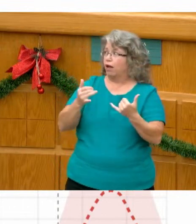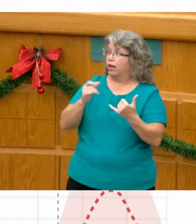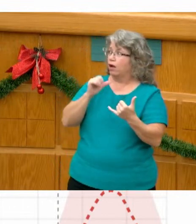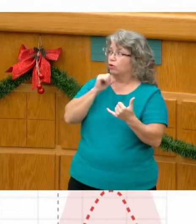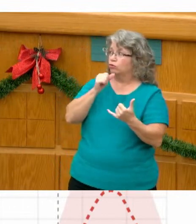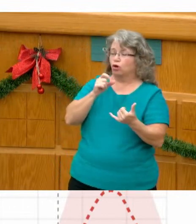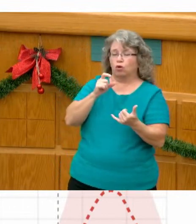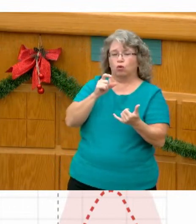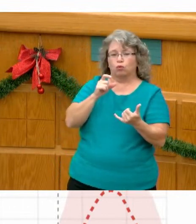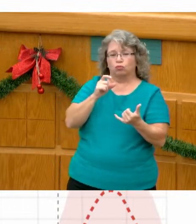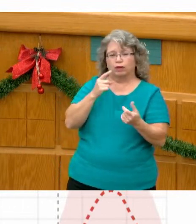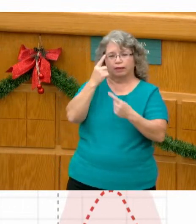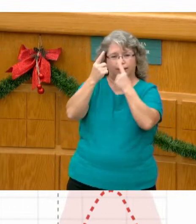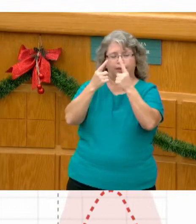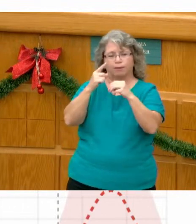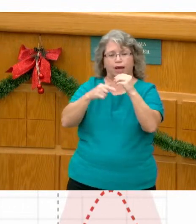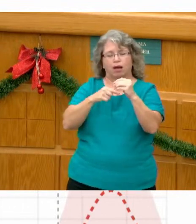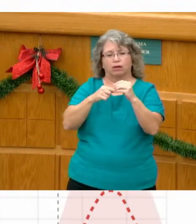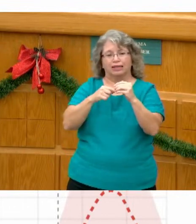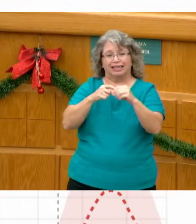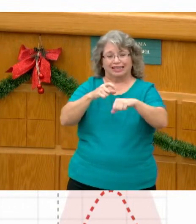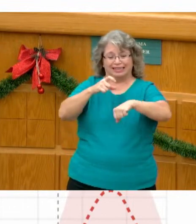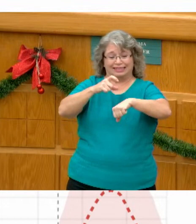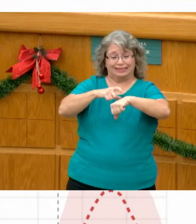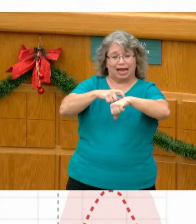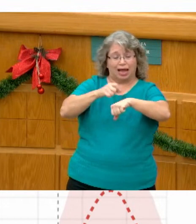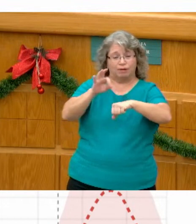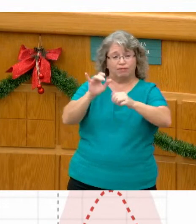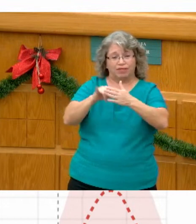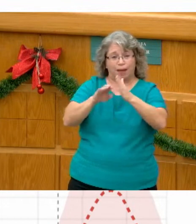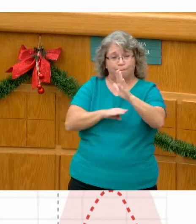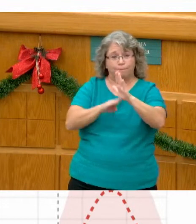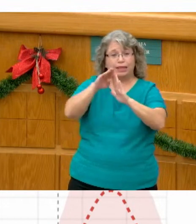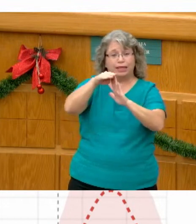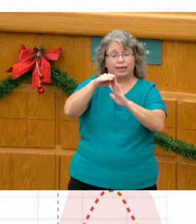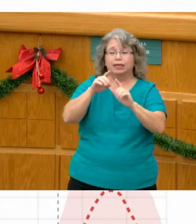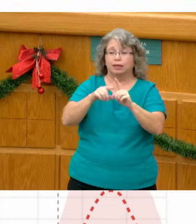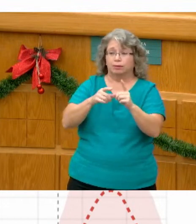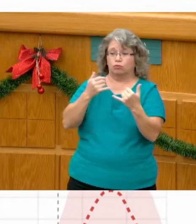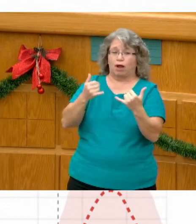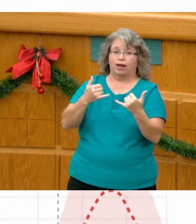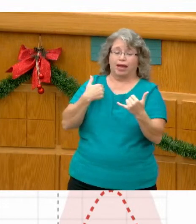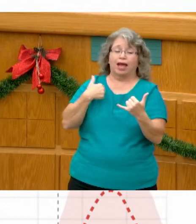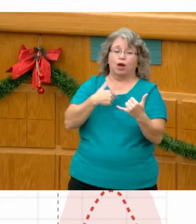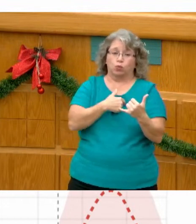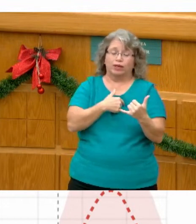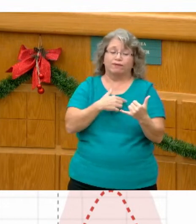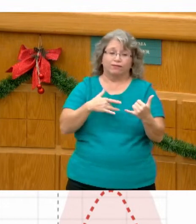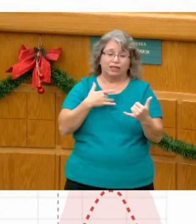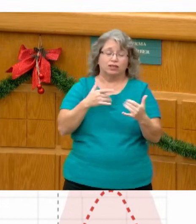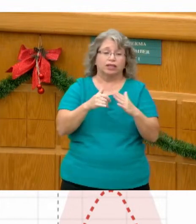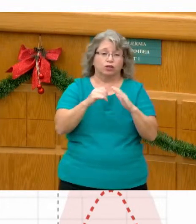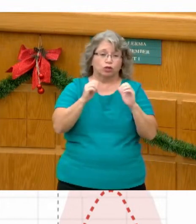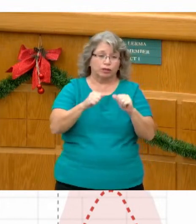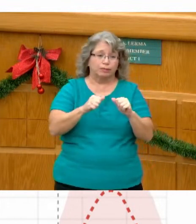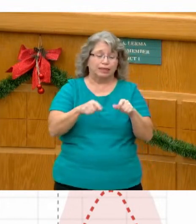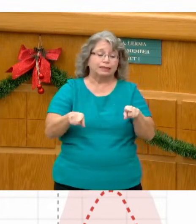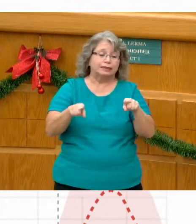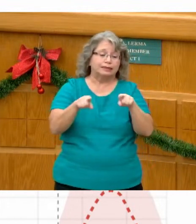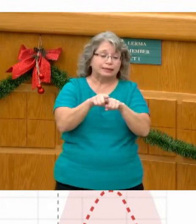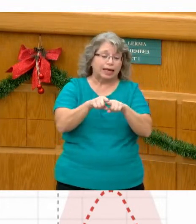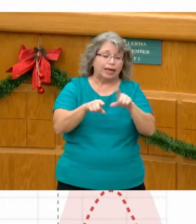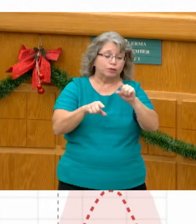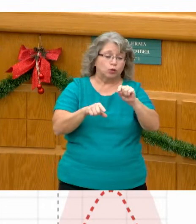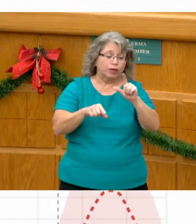big it is, and it looks like it can potentially be as big as the summer of 2021 peak, which was substantial and pushed our